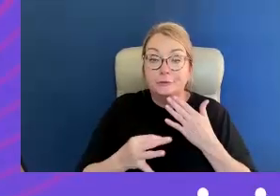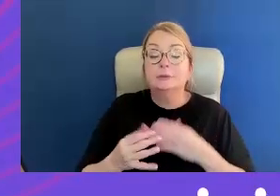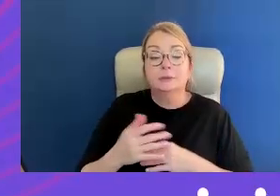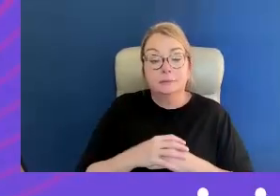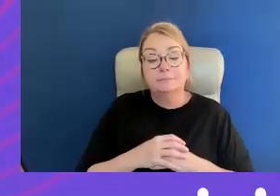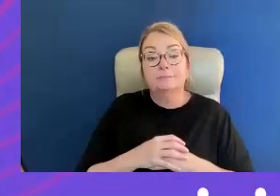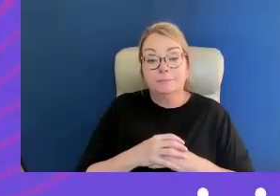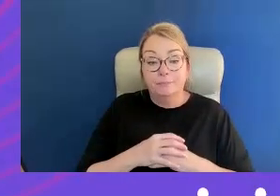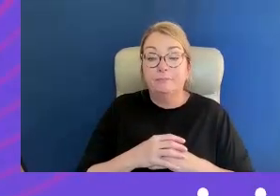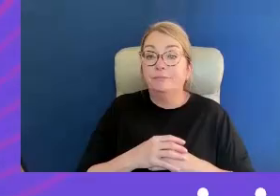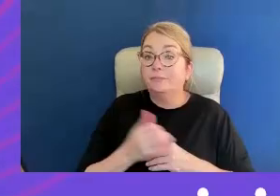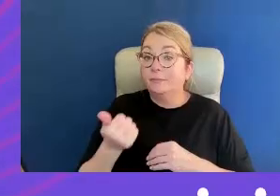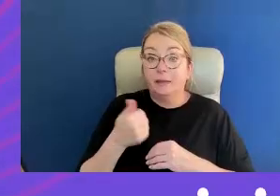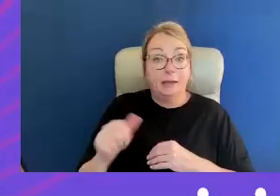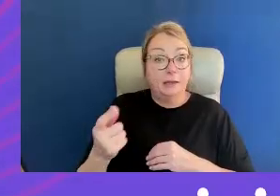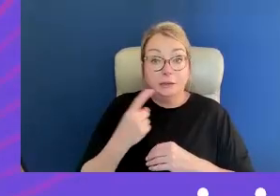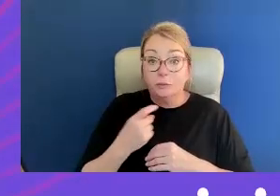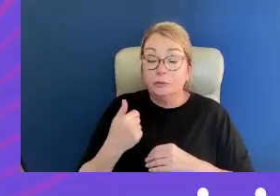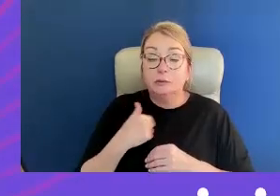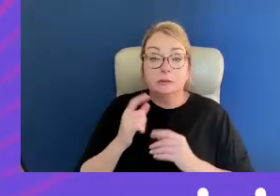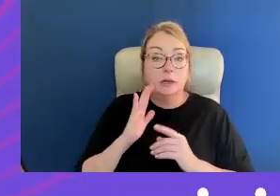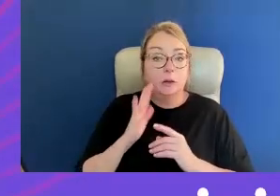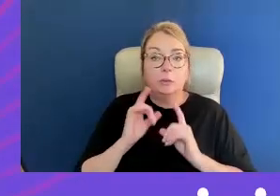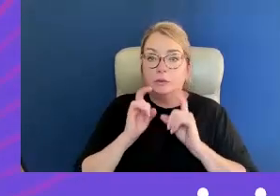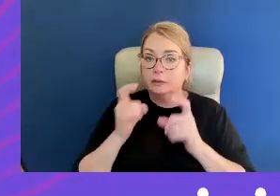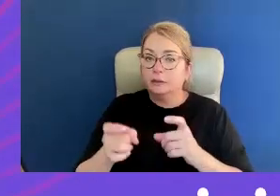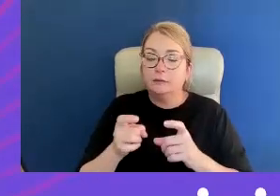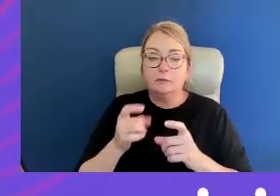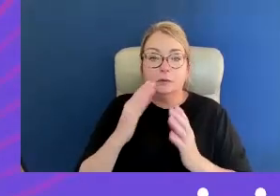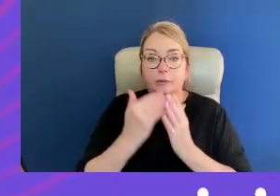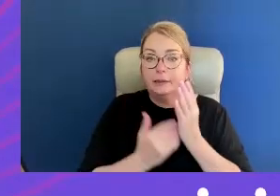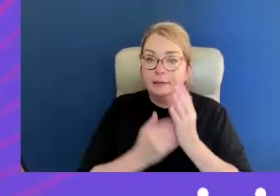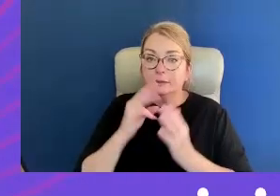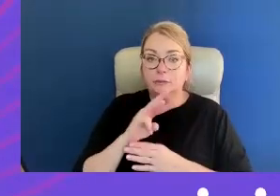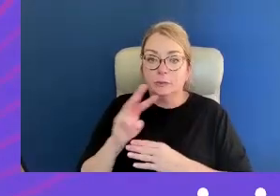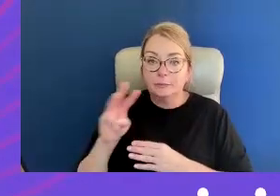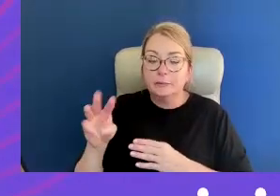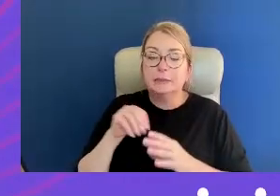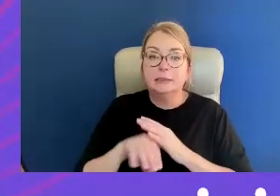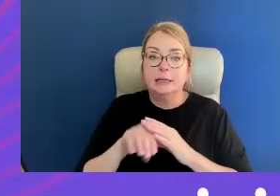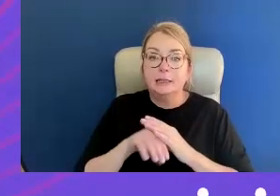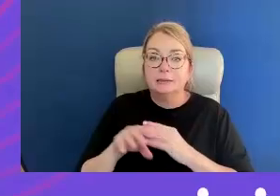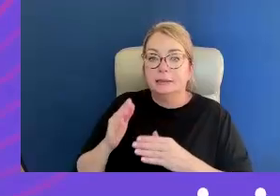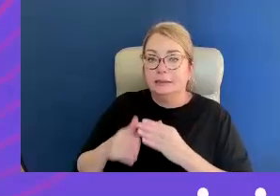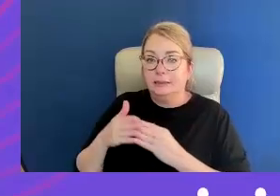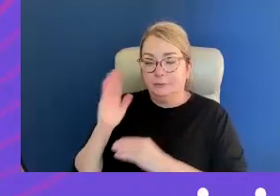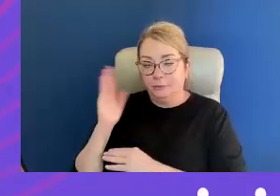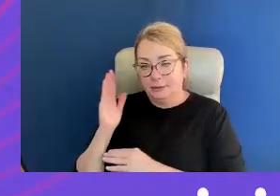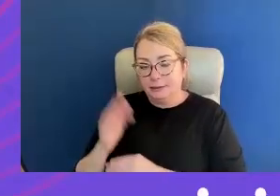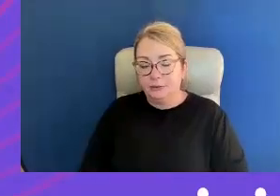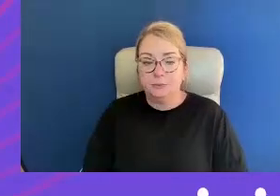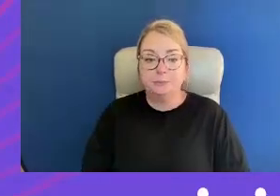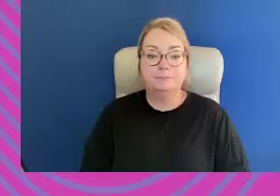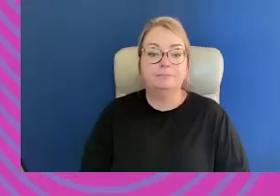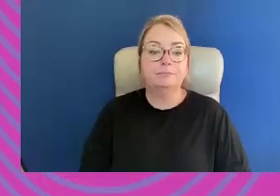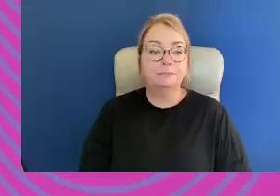you. If you have any questions, I will give you a listing at the very end with websites that you can access and start using your resources.